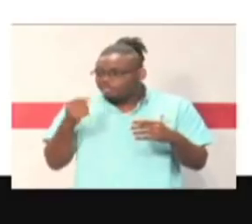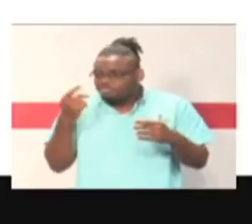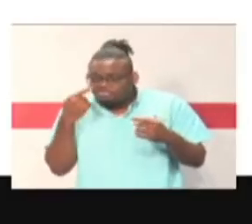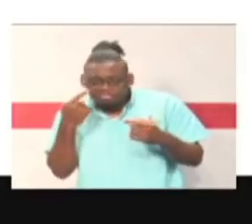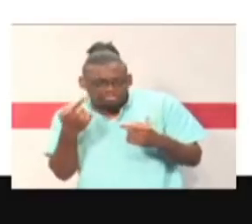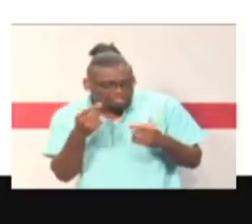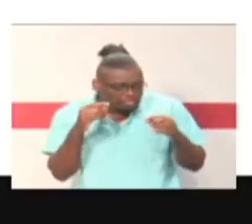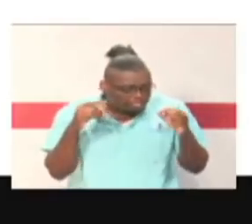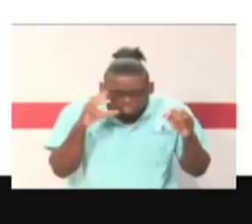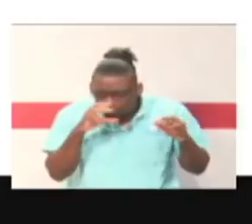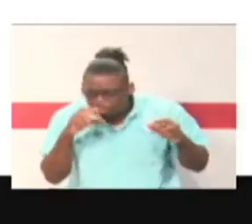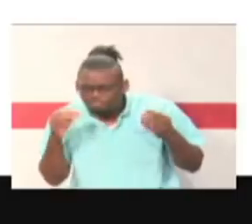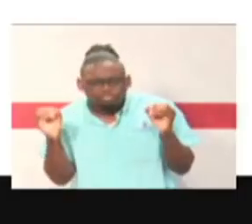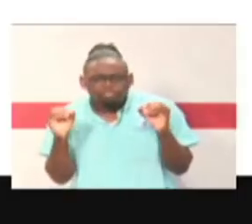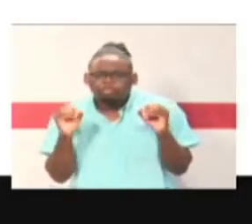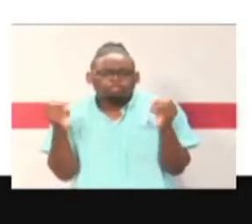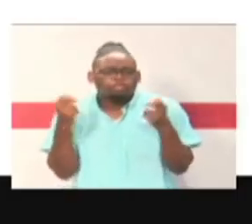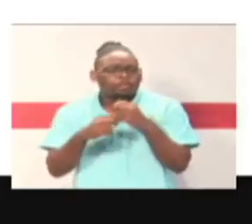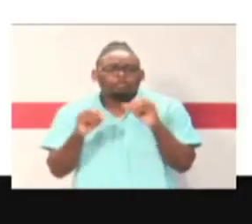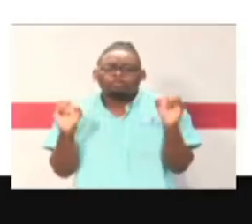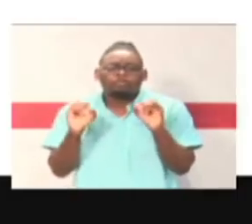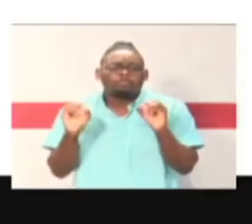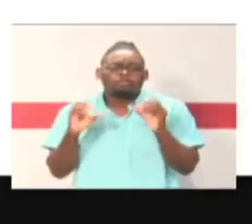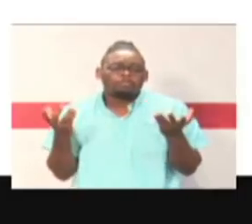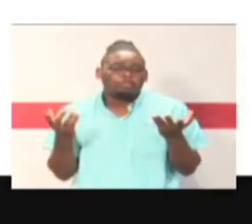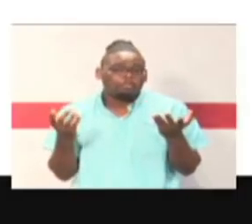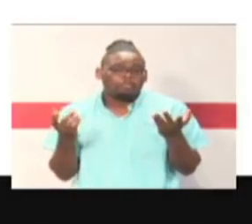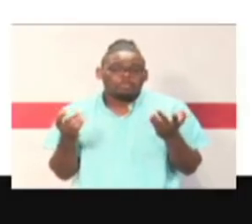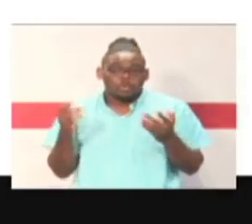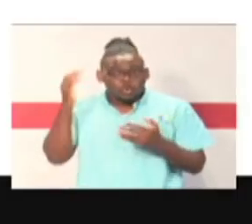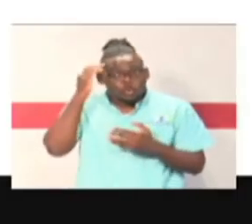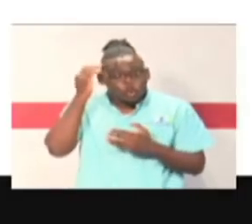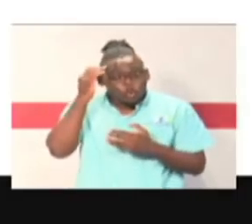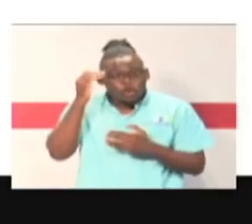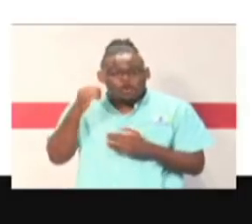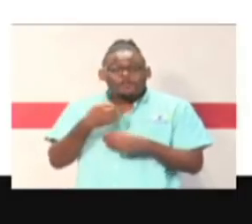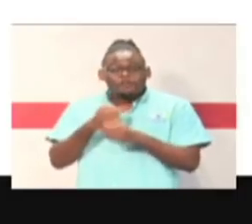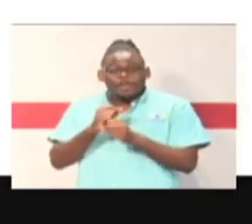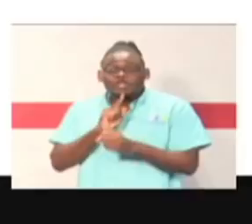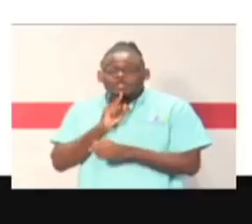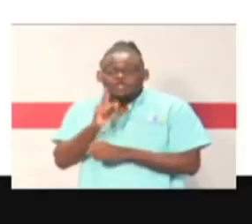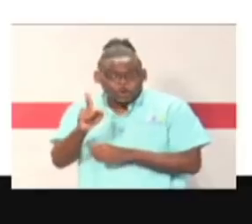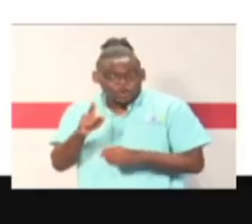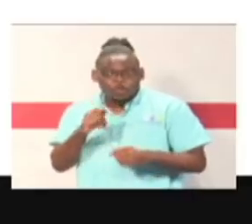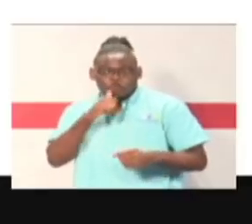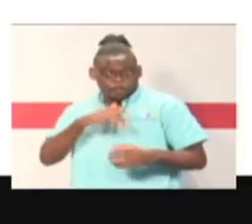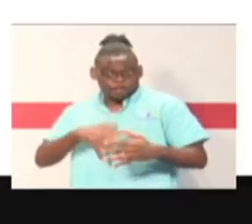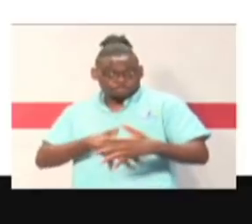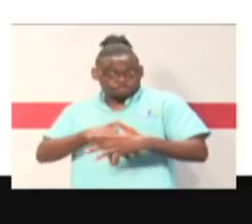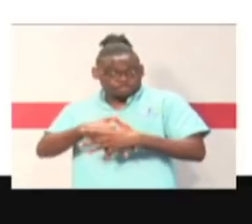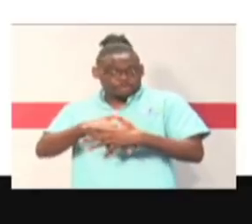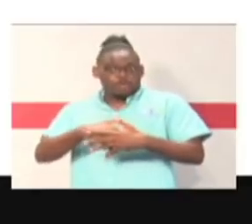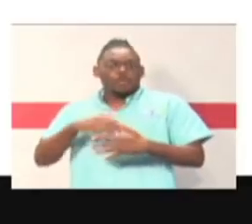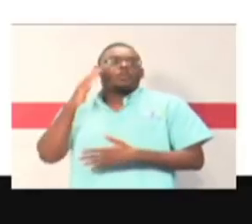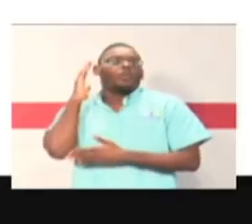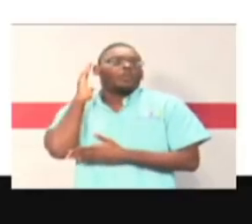So we know for certain if you're pregnant, we are seeing the benefits of the vaccination program worldwide, and we hope